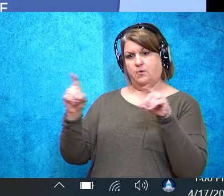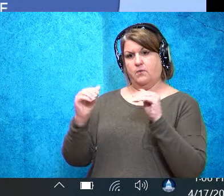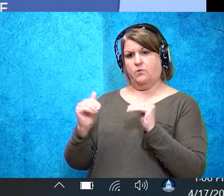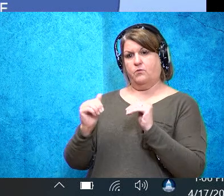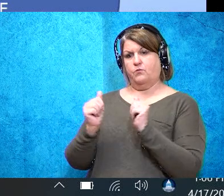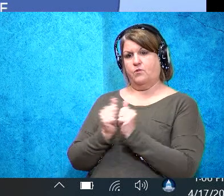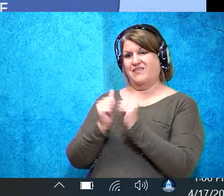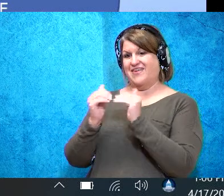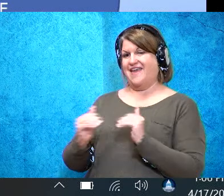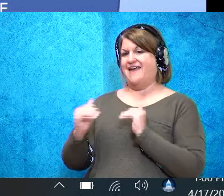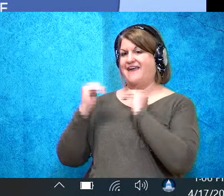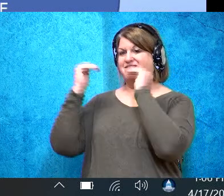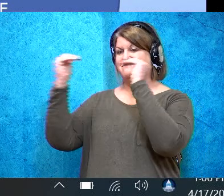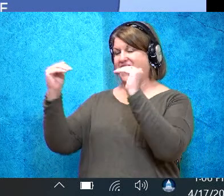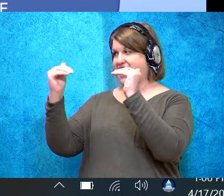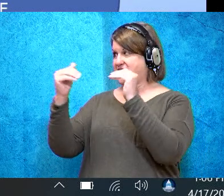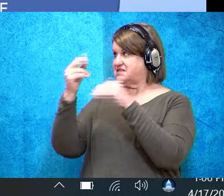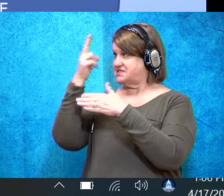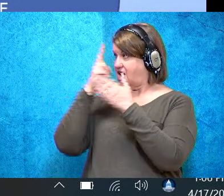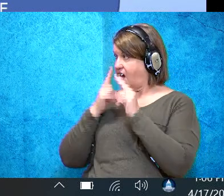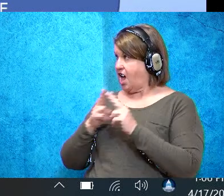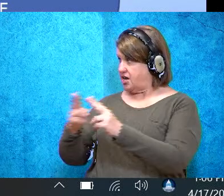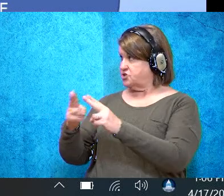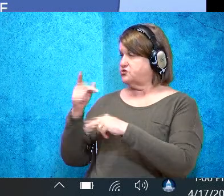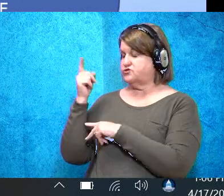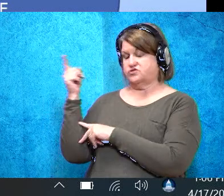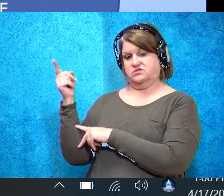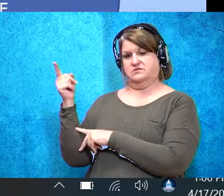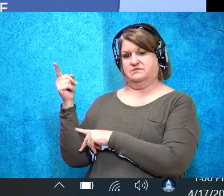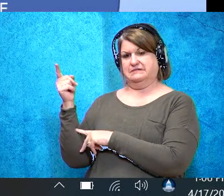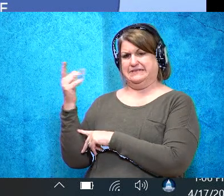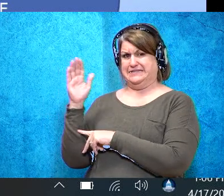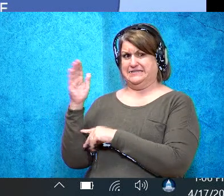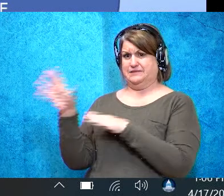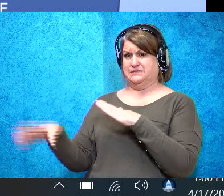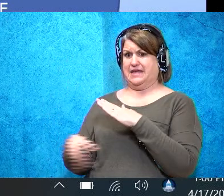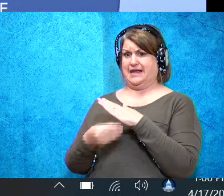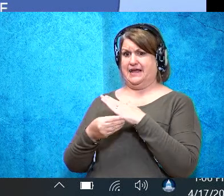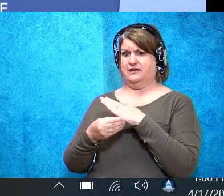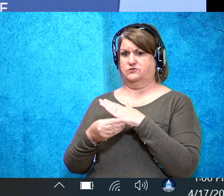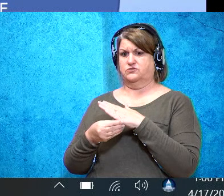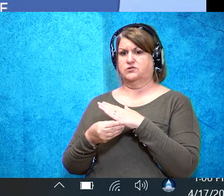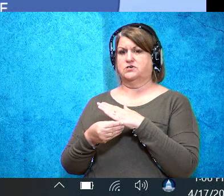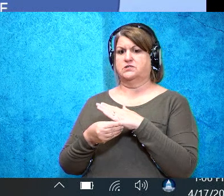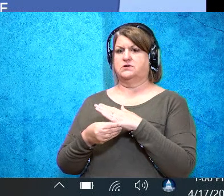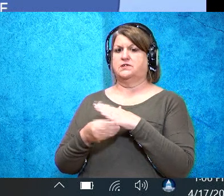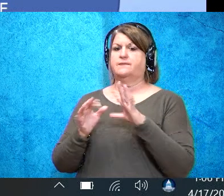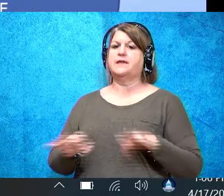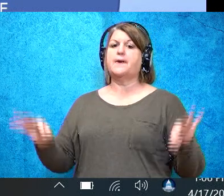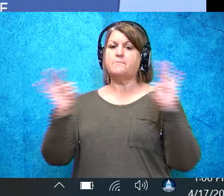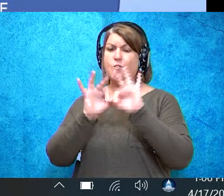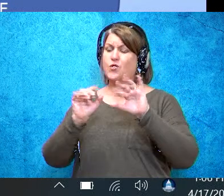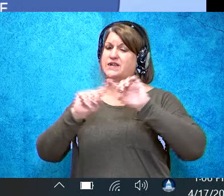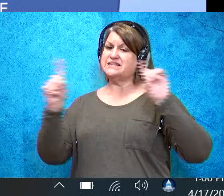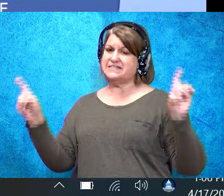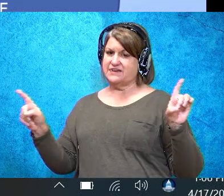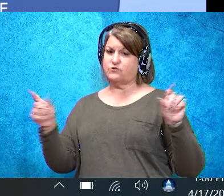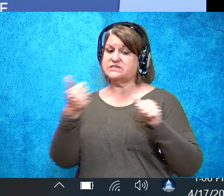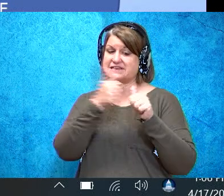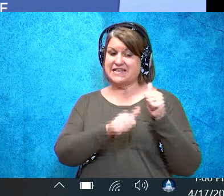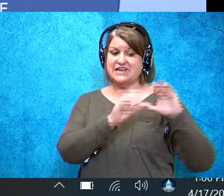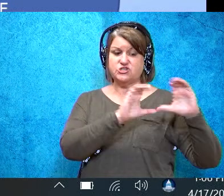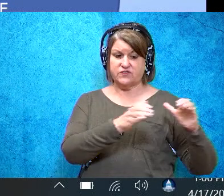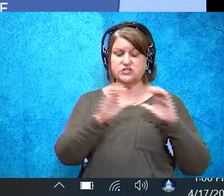if you look at this closely, it seems like a little bit extra. However, the main difference to note would be that each of these courses